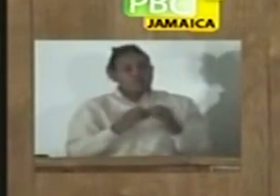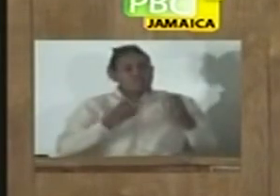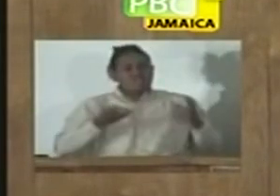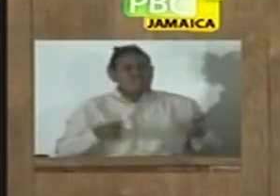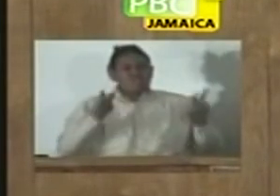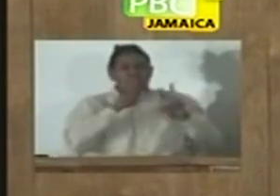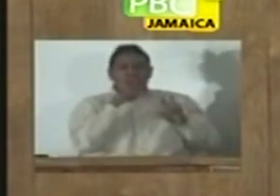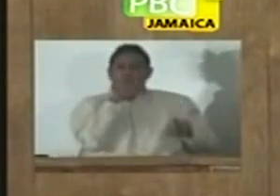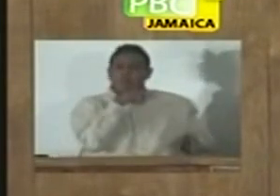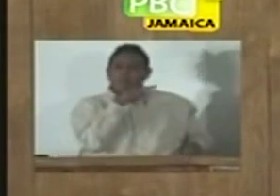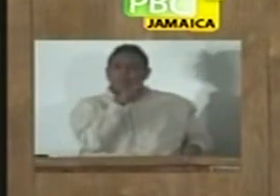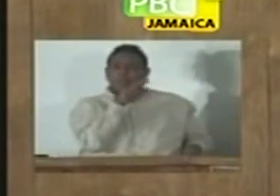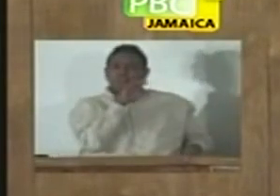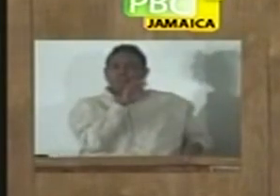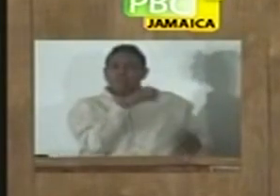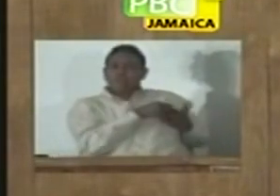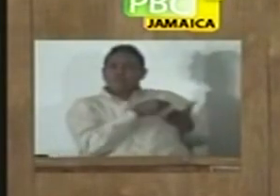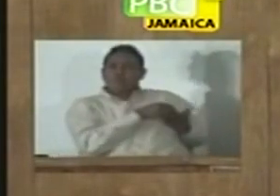fund,